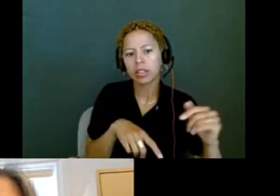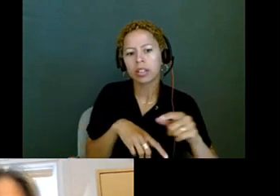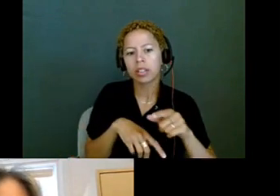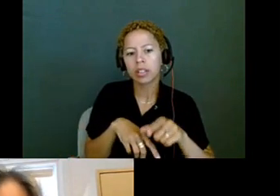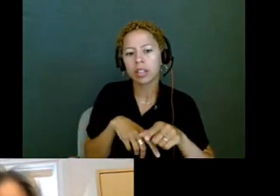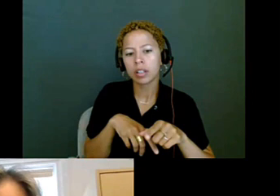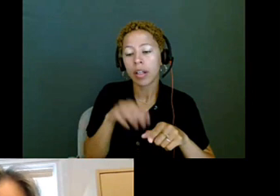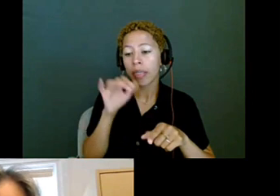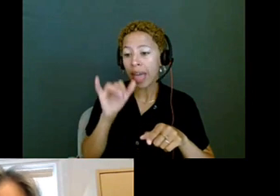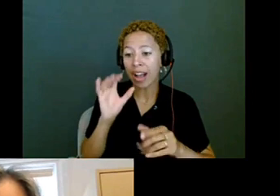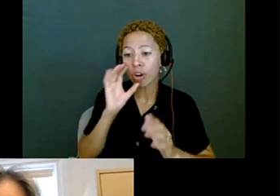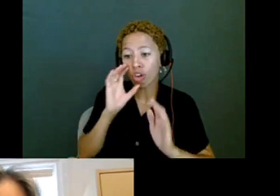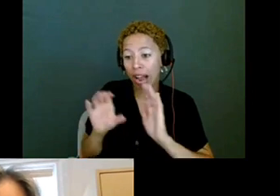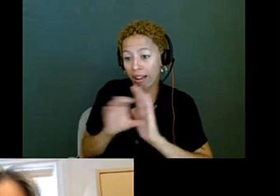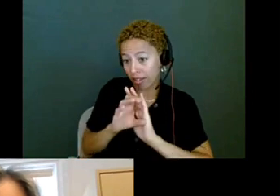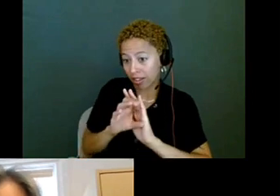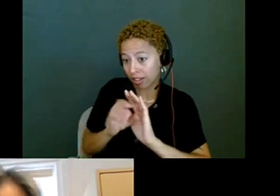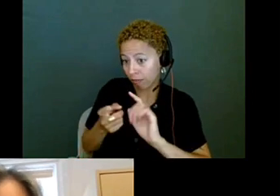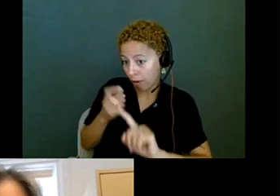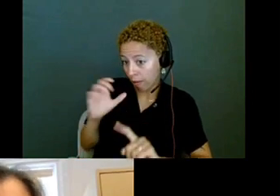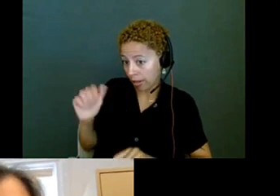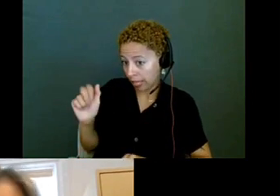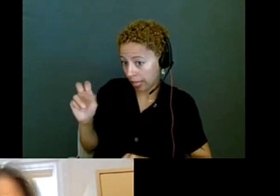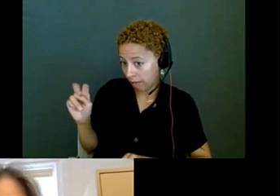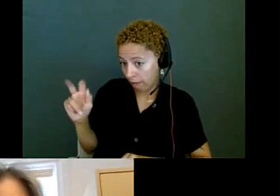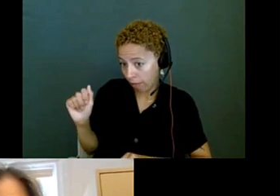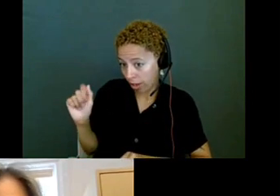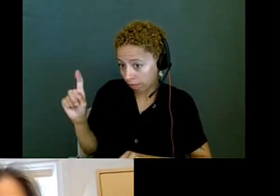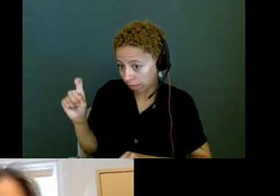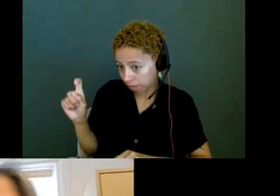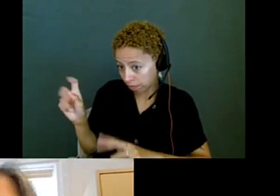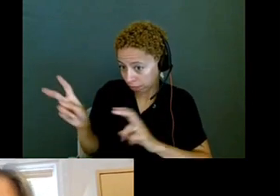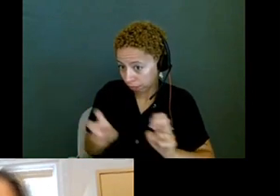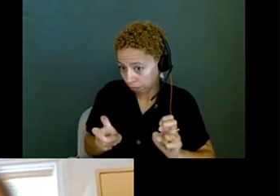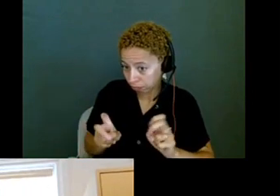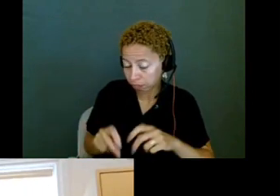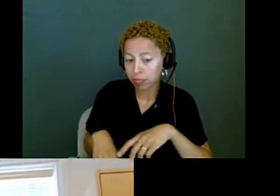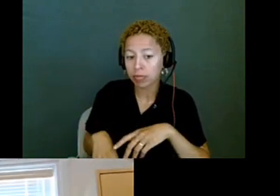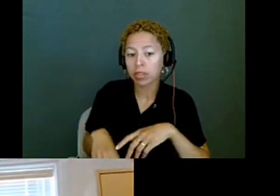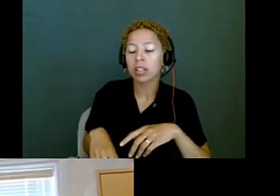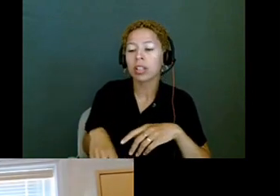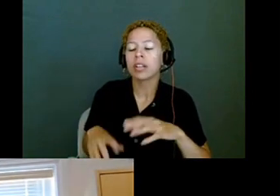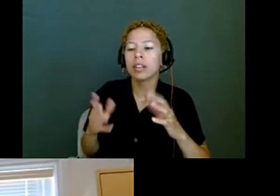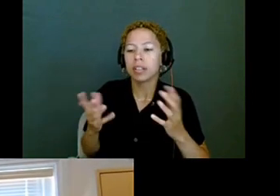from Canva? So that's number one, question number one. Yeah. And the second one is,